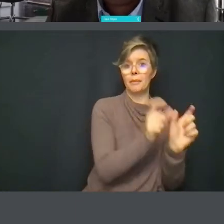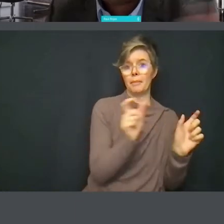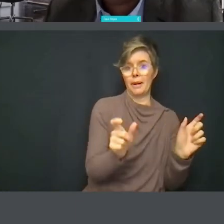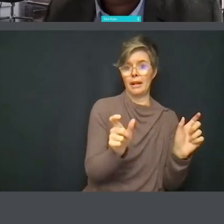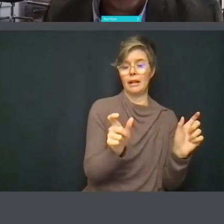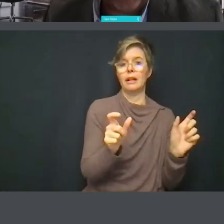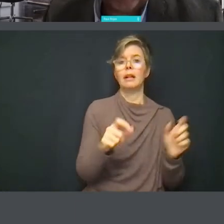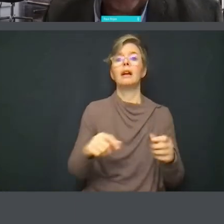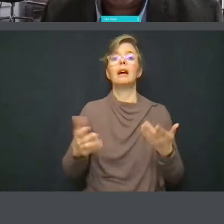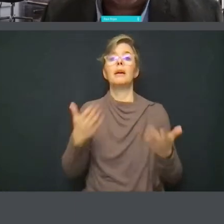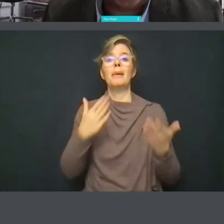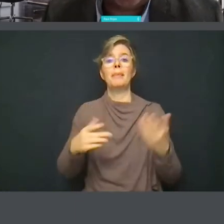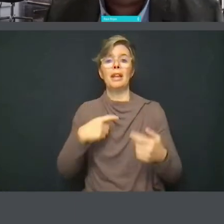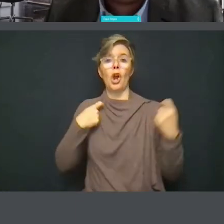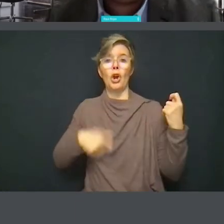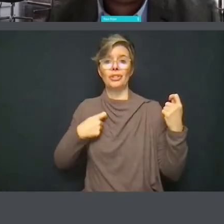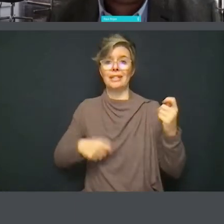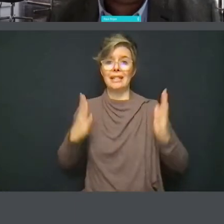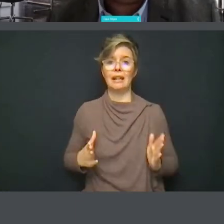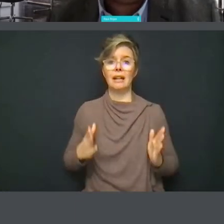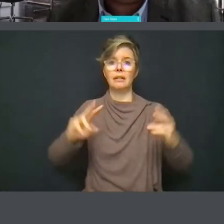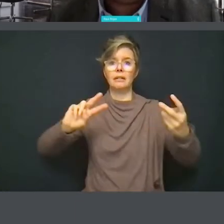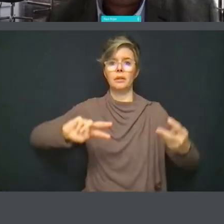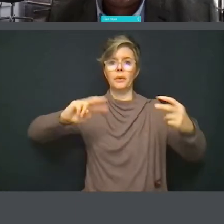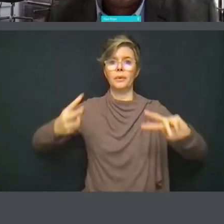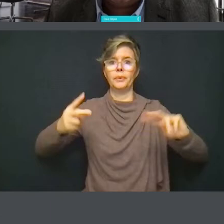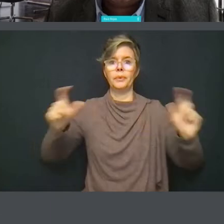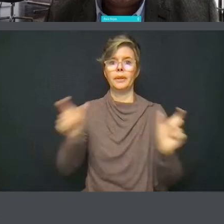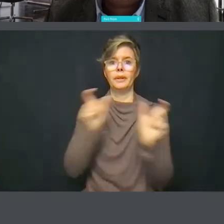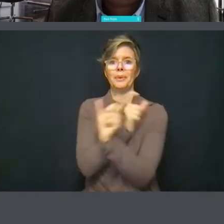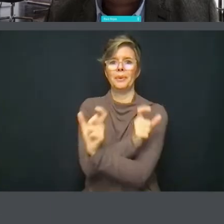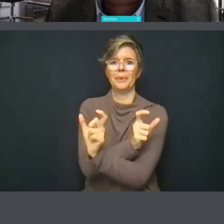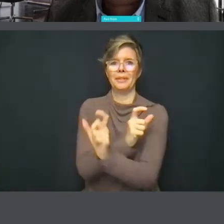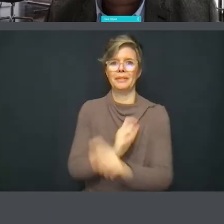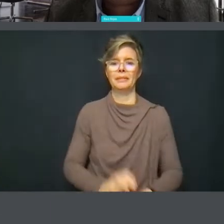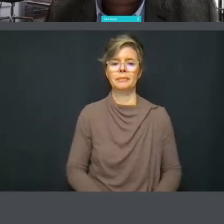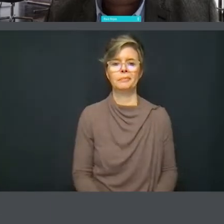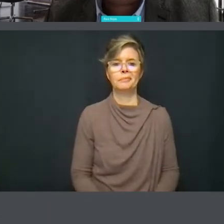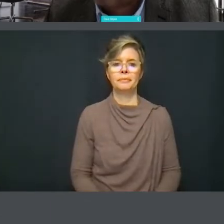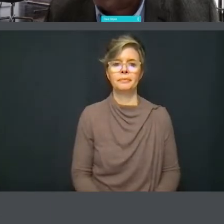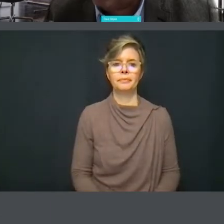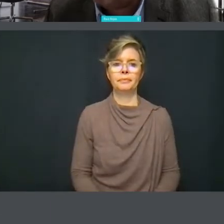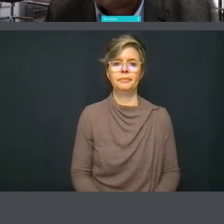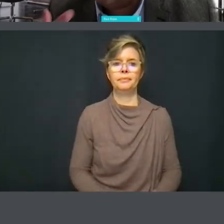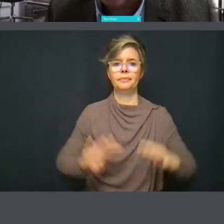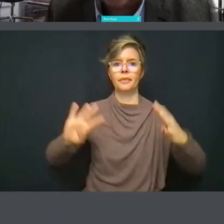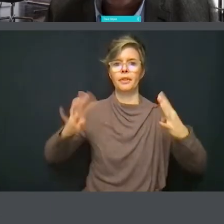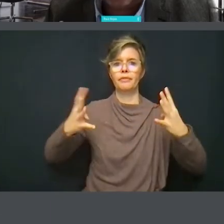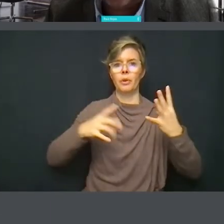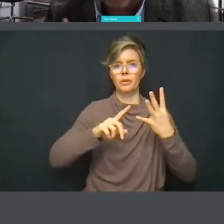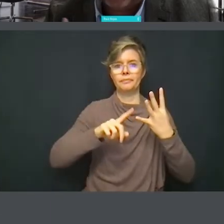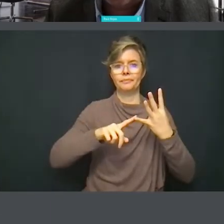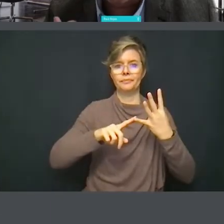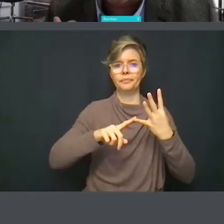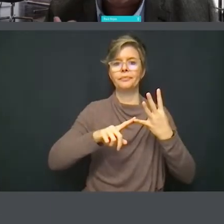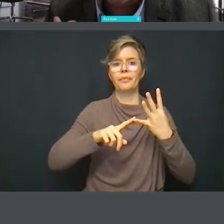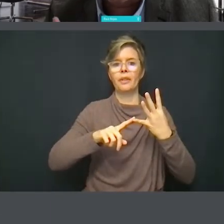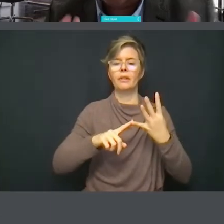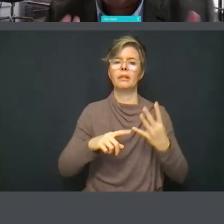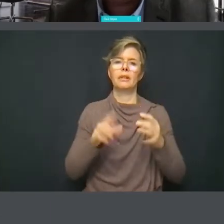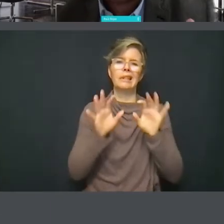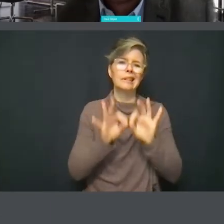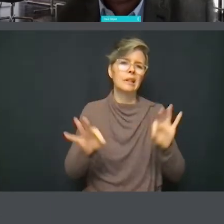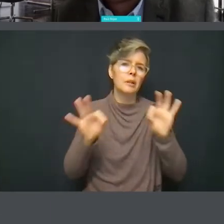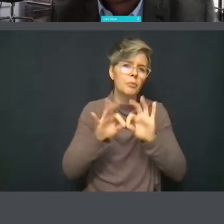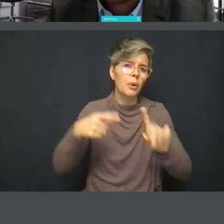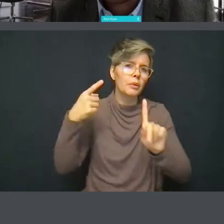means exactly the same thing, right? It's just ordered a little different. And again, the important part is that